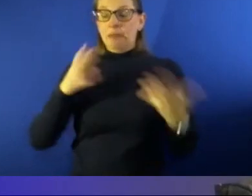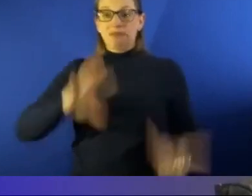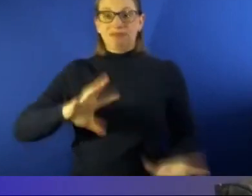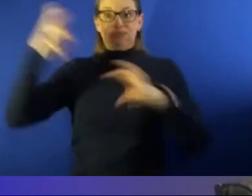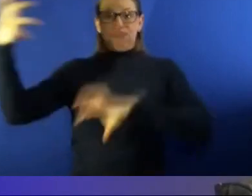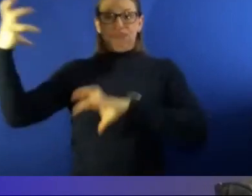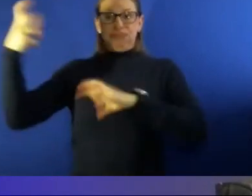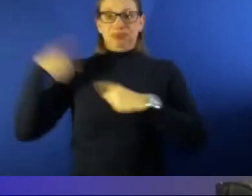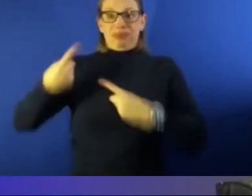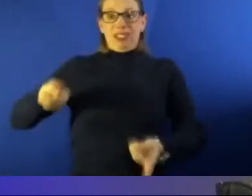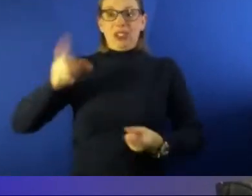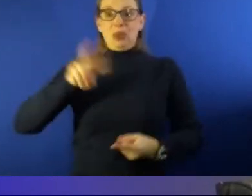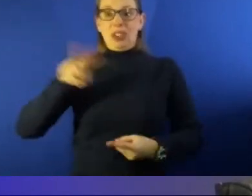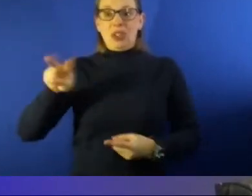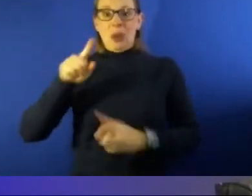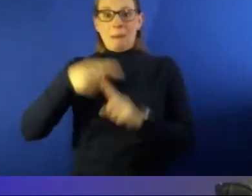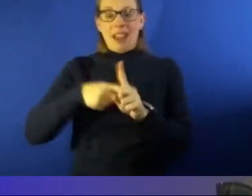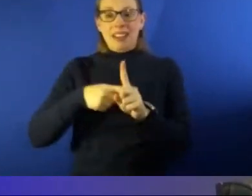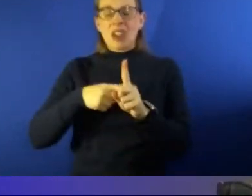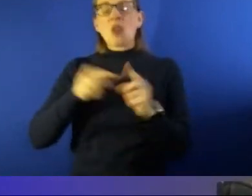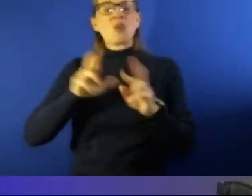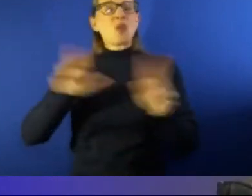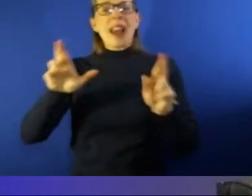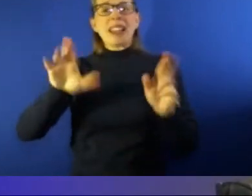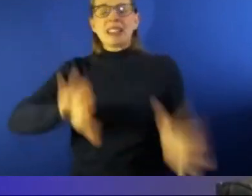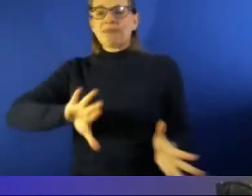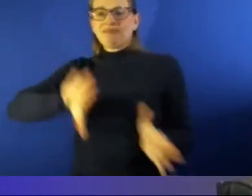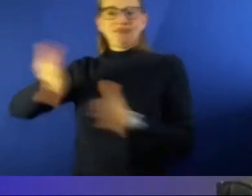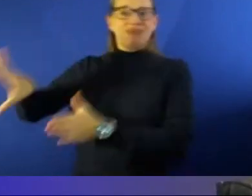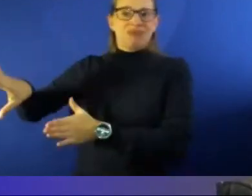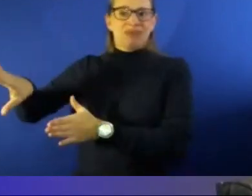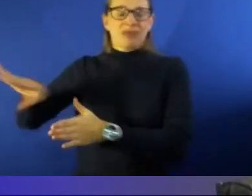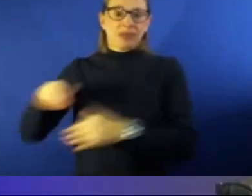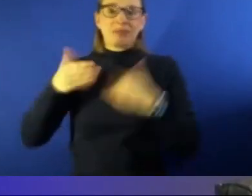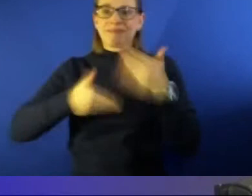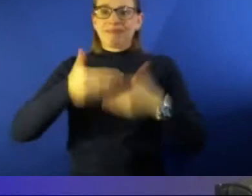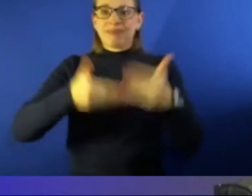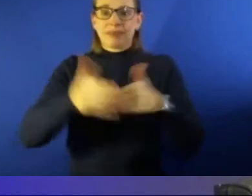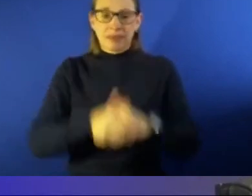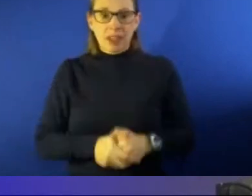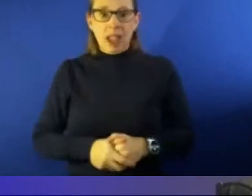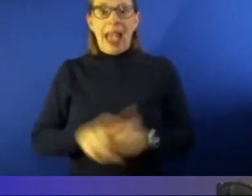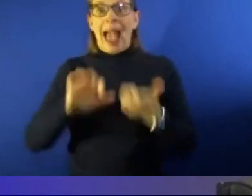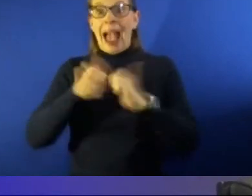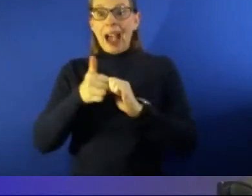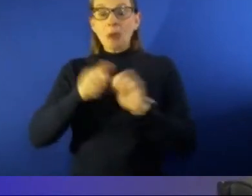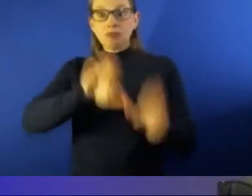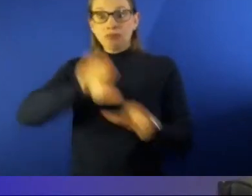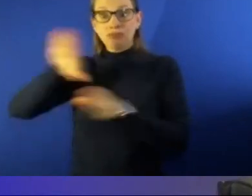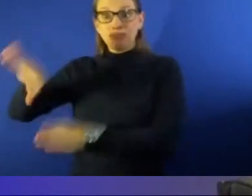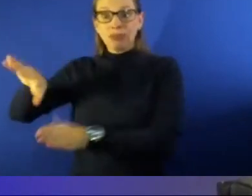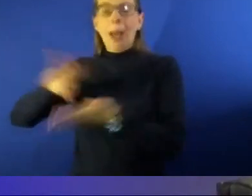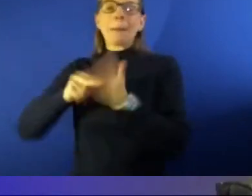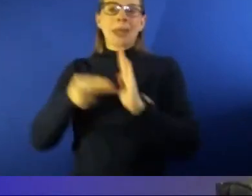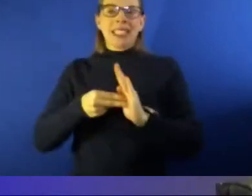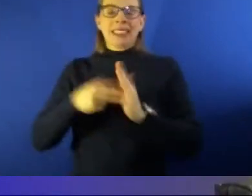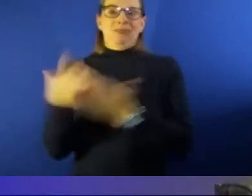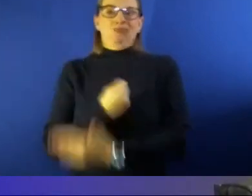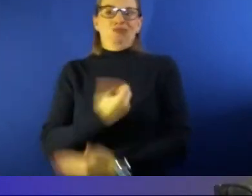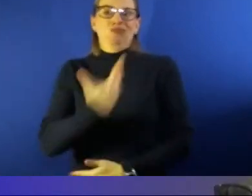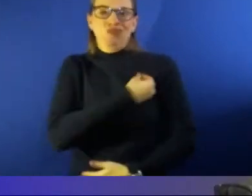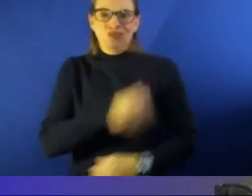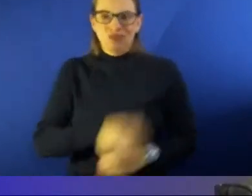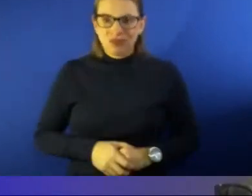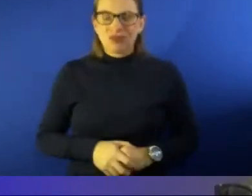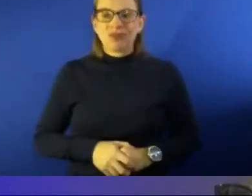to close the door on some of this, right? And so the way we get there is through this vaccination. And so that's what I'm really hoping, is that we're going to see great